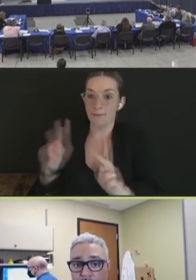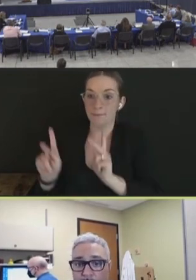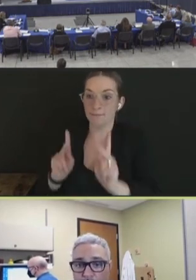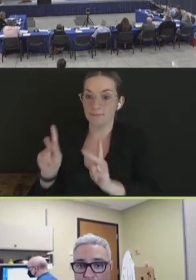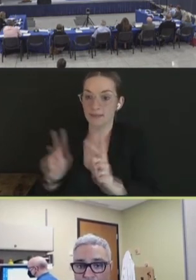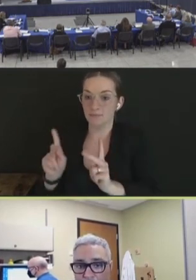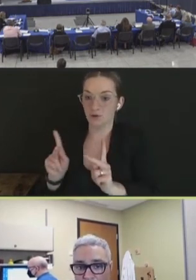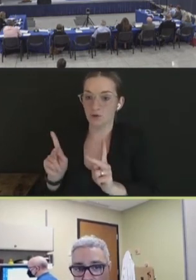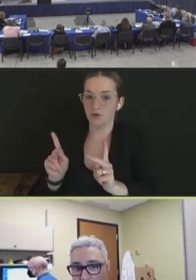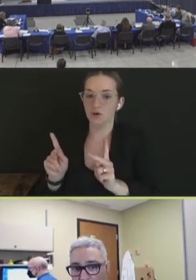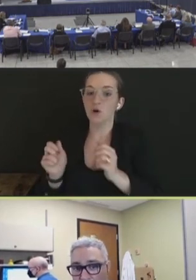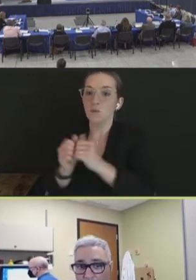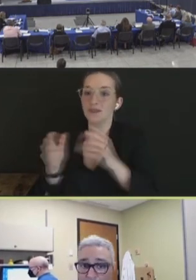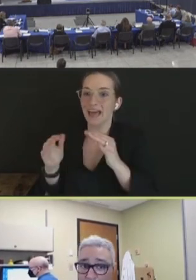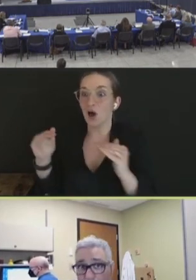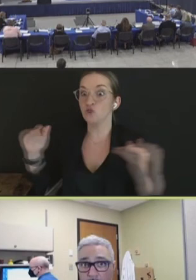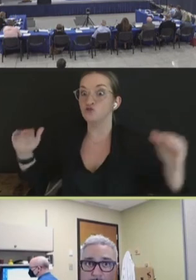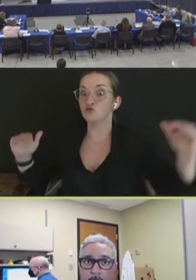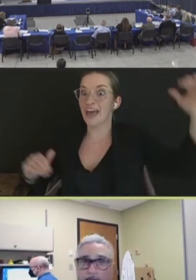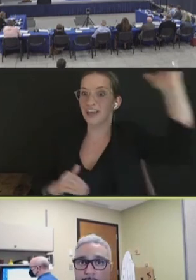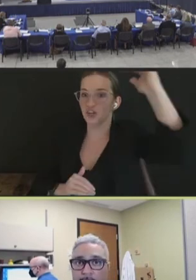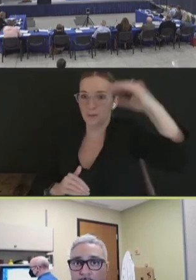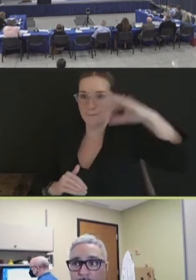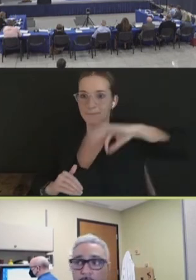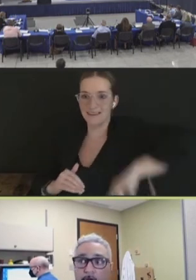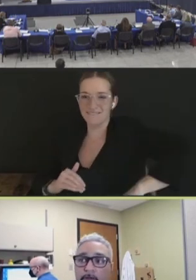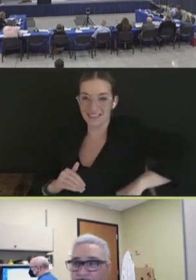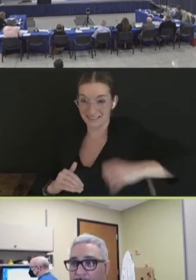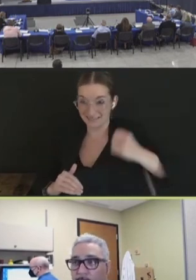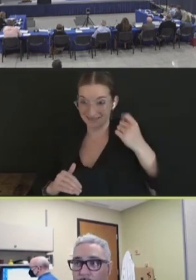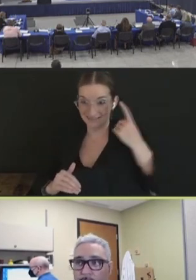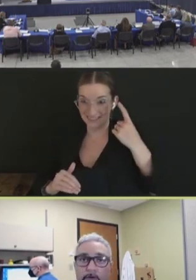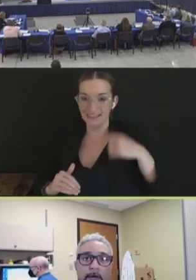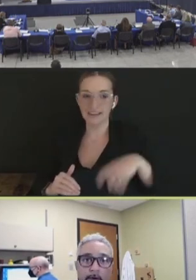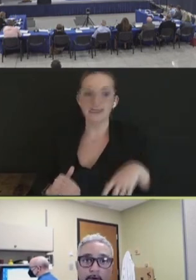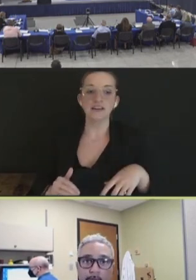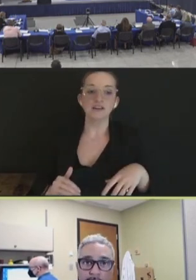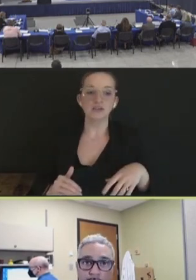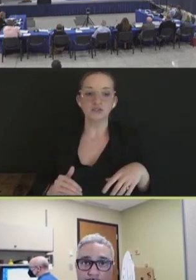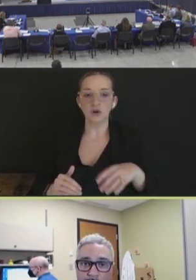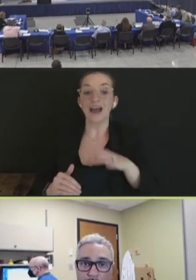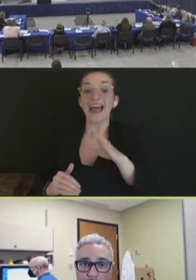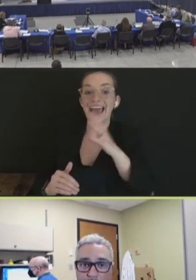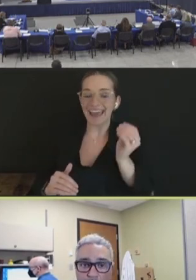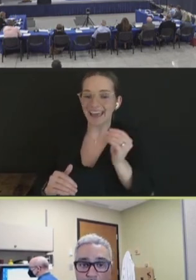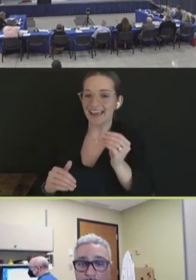potential for benefit. And similarly, talking about the good side or the good outcomes of